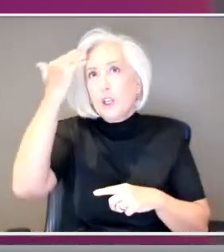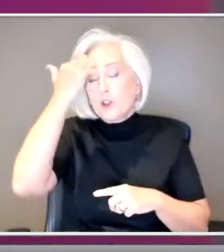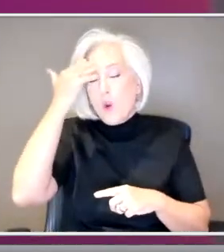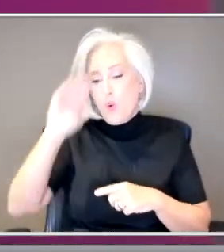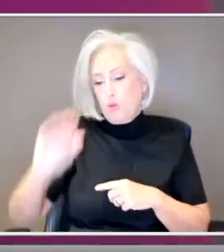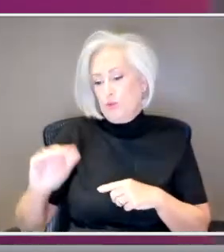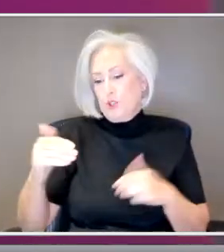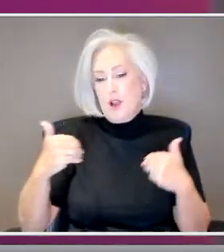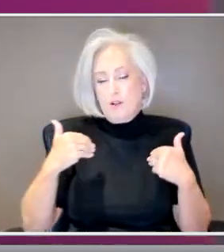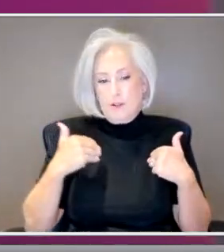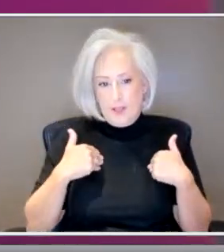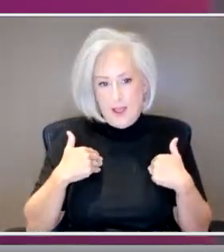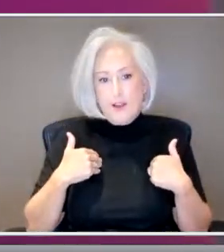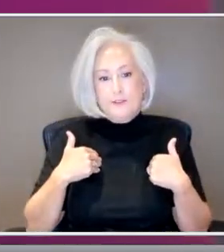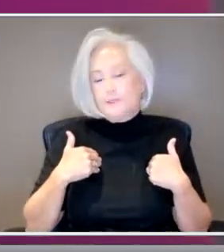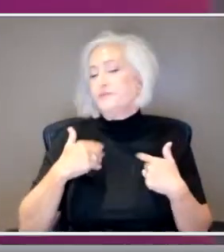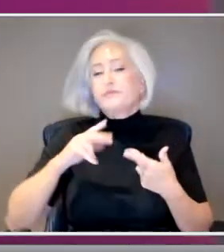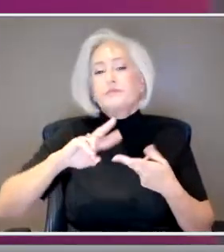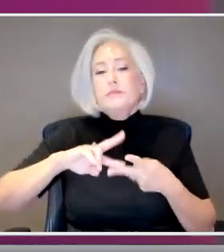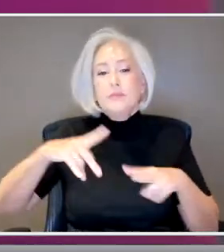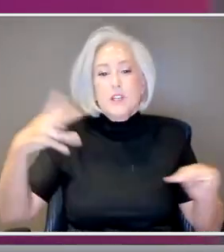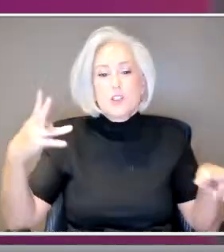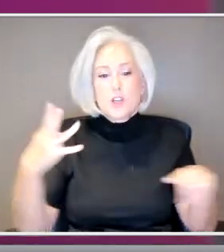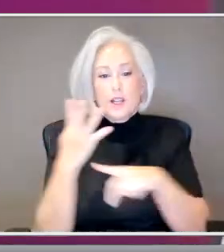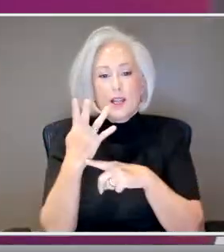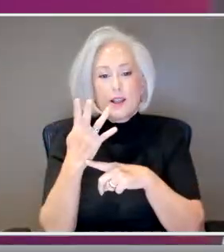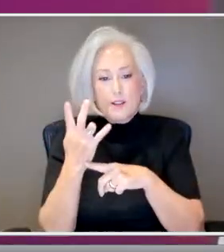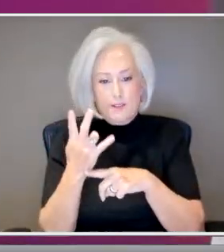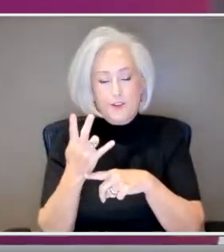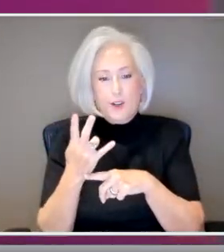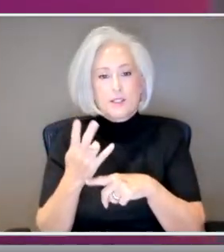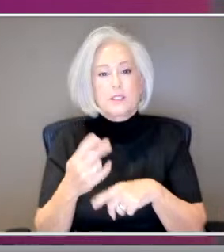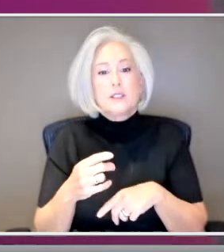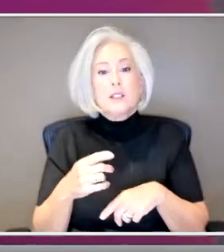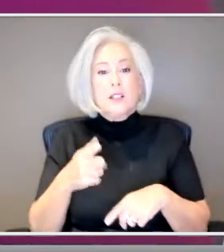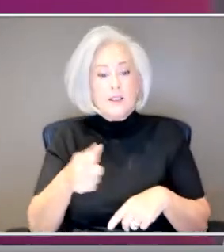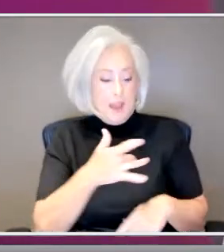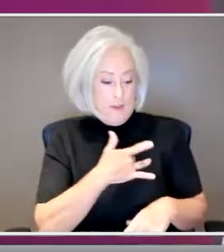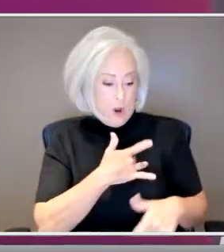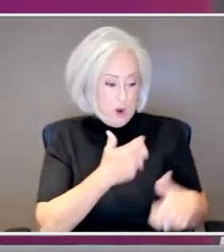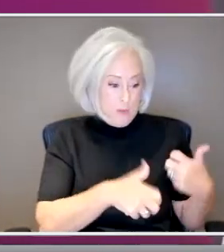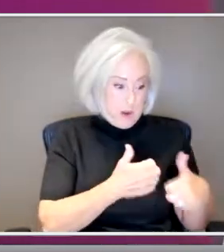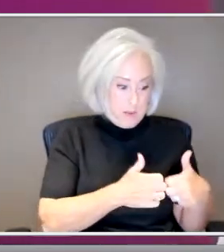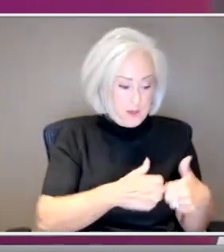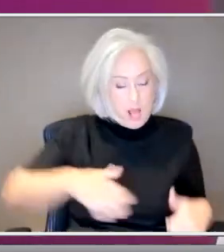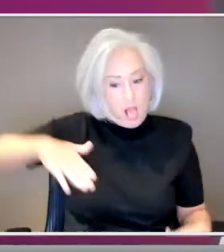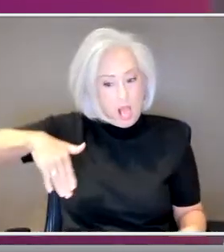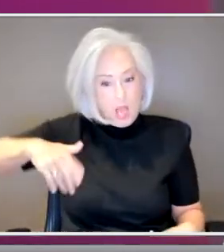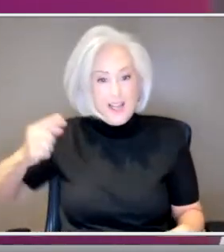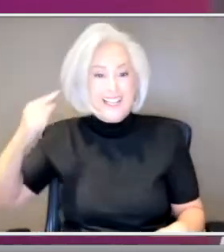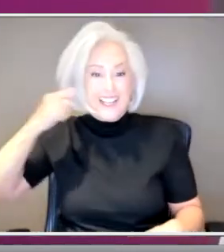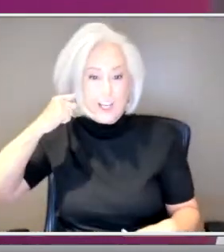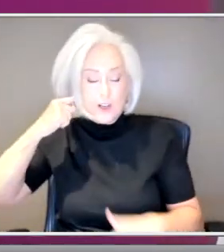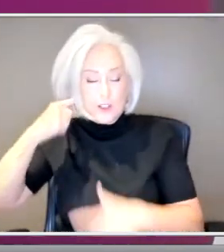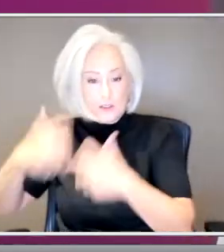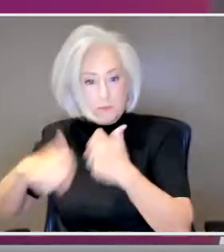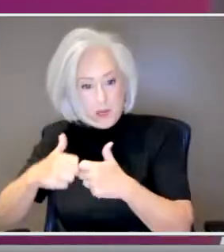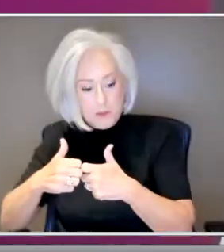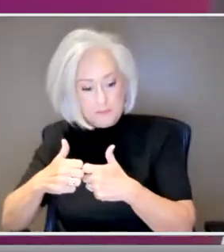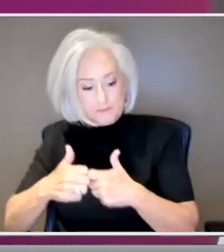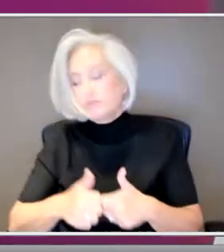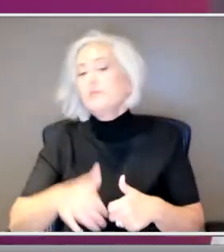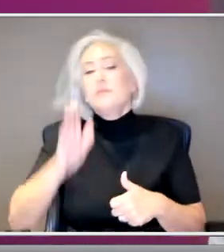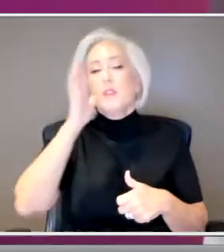they only at this time have the heart but not the hearing, we would use that information to say, this child has